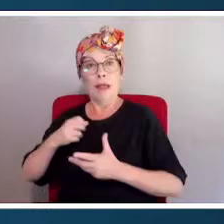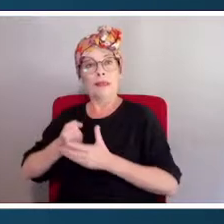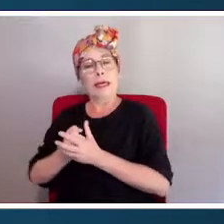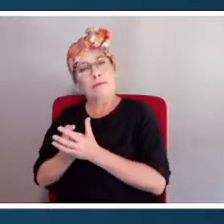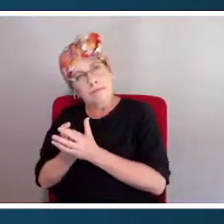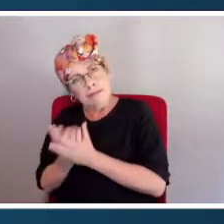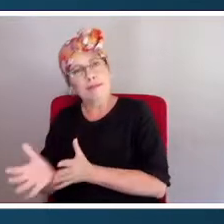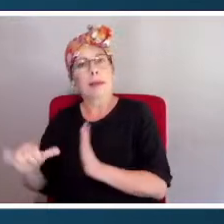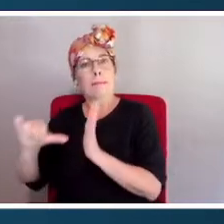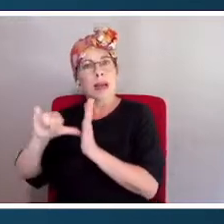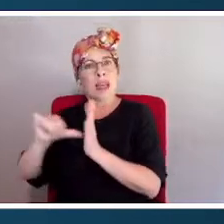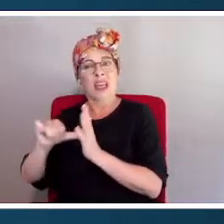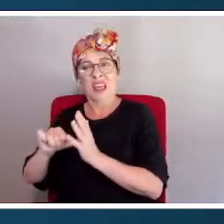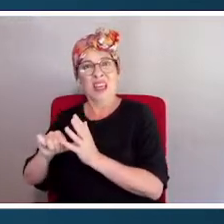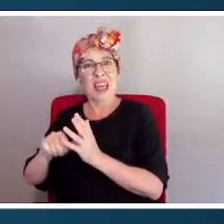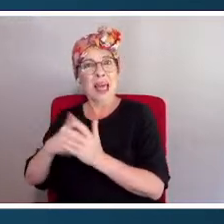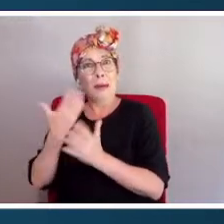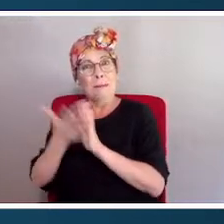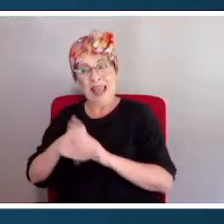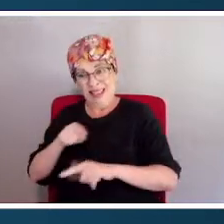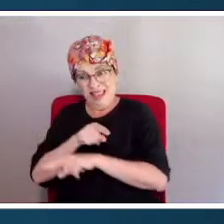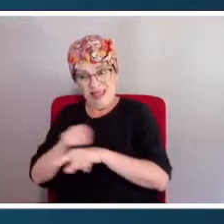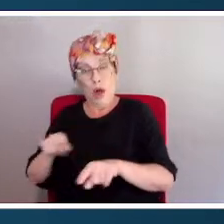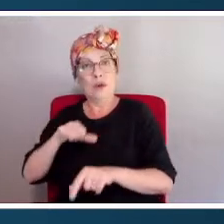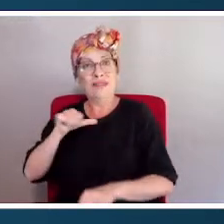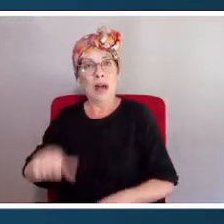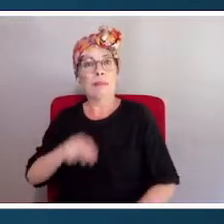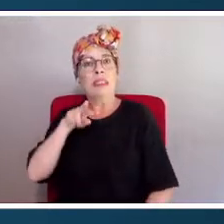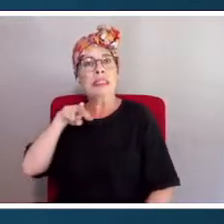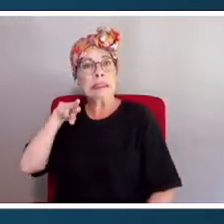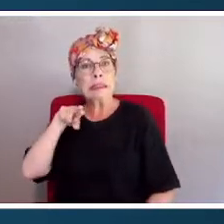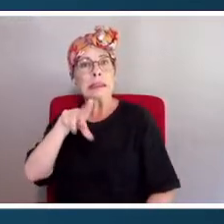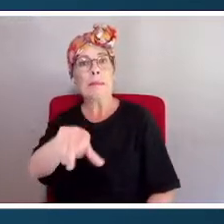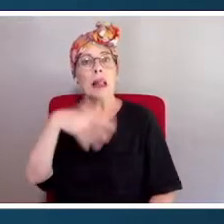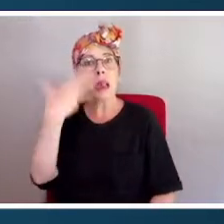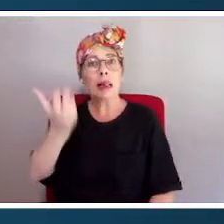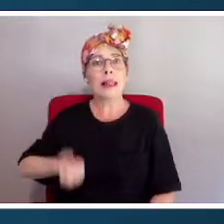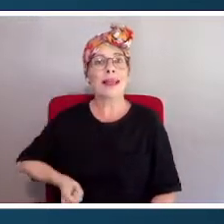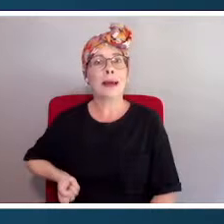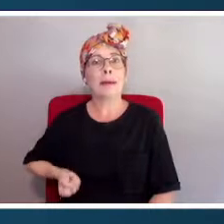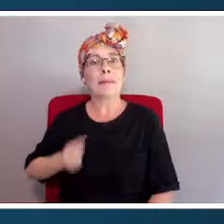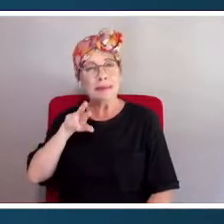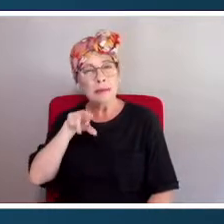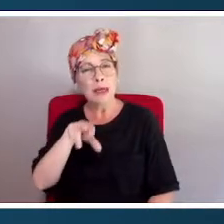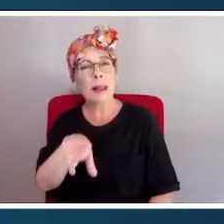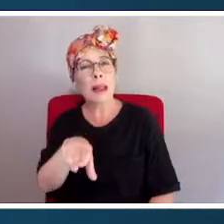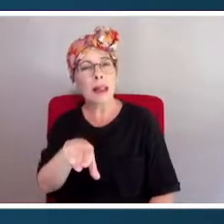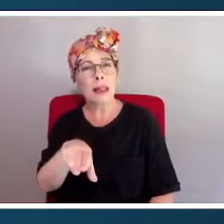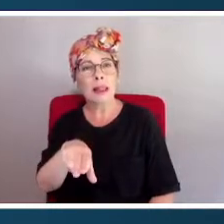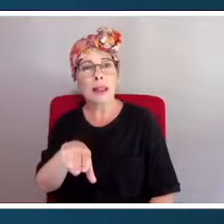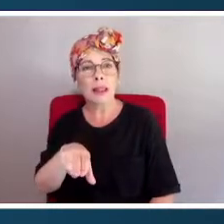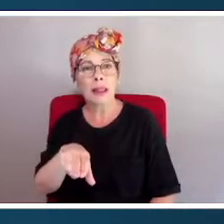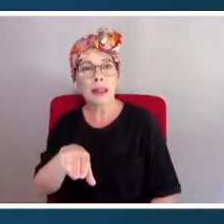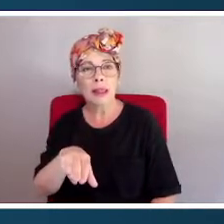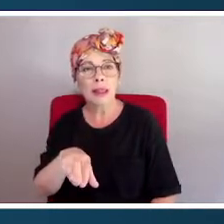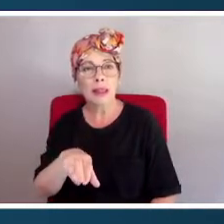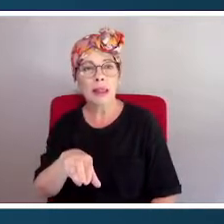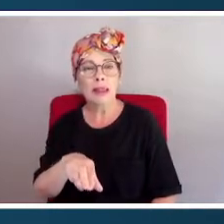almost doubled their incomes. I know many of you are likely waiting on the final of